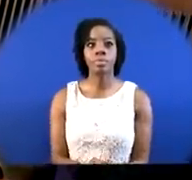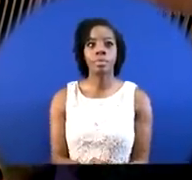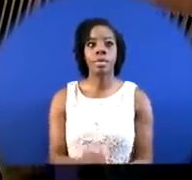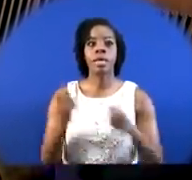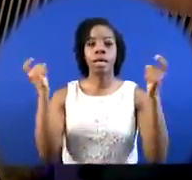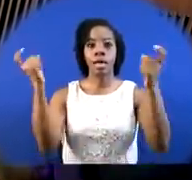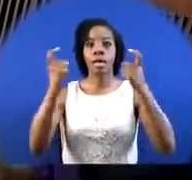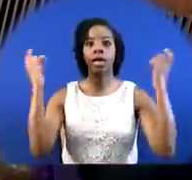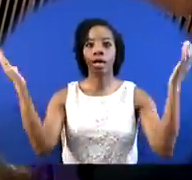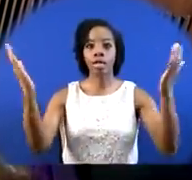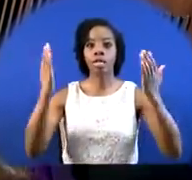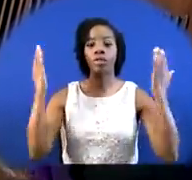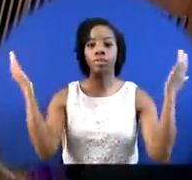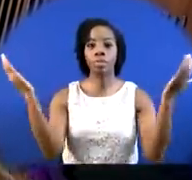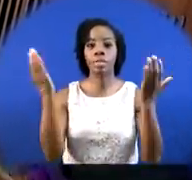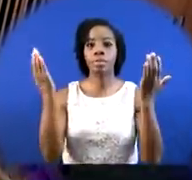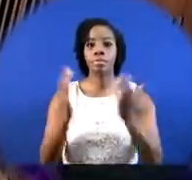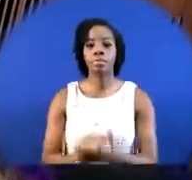Hallelujah.